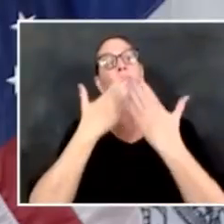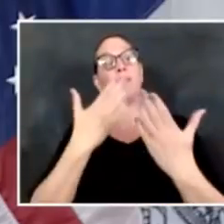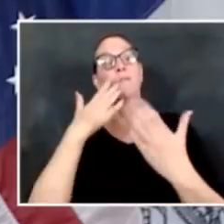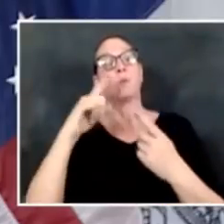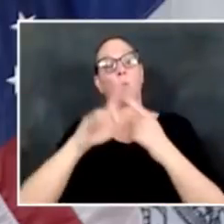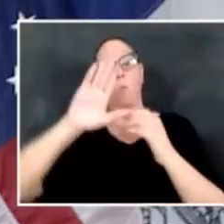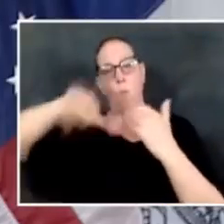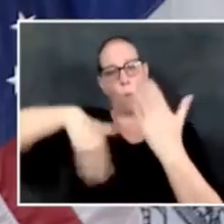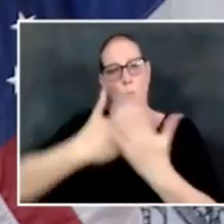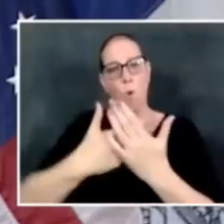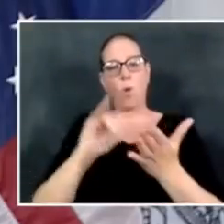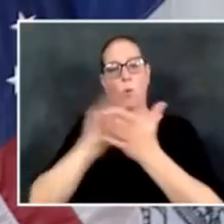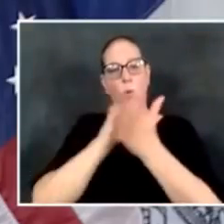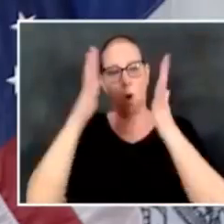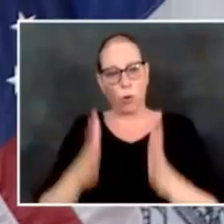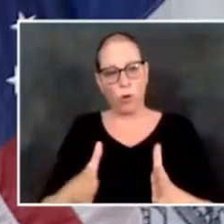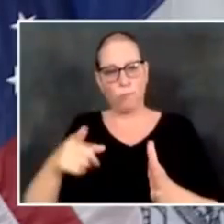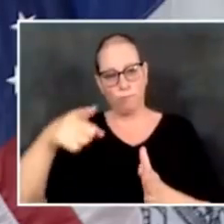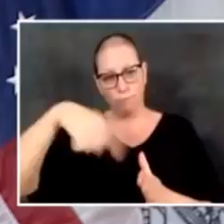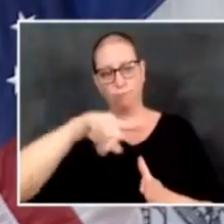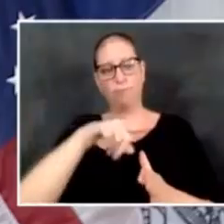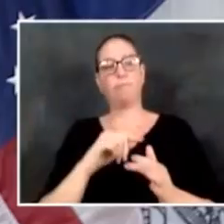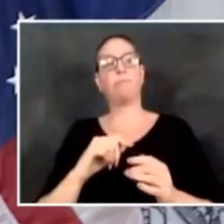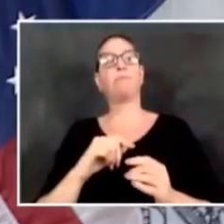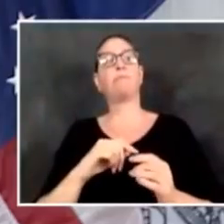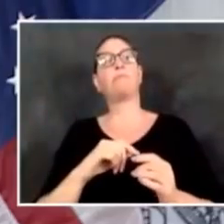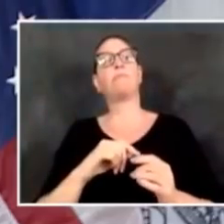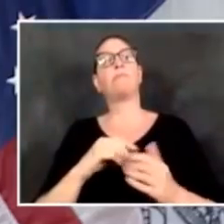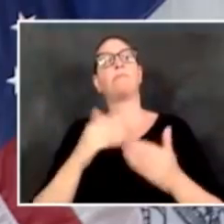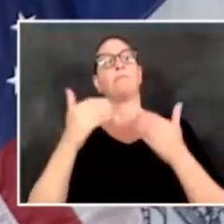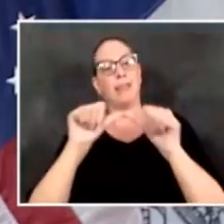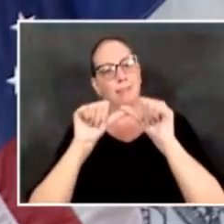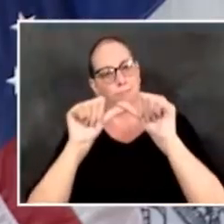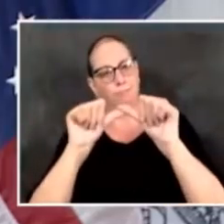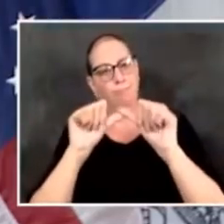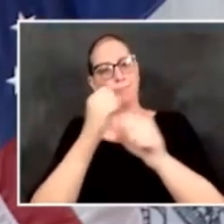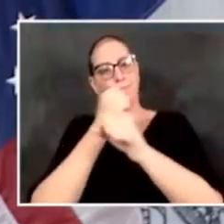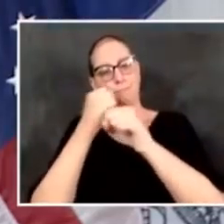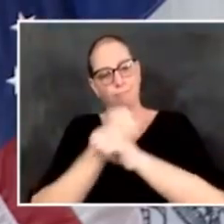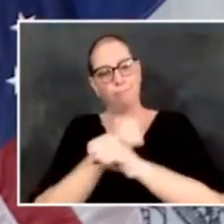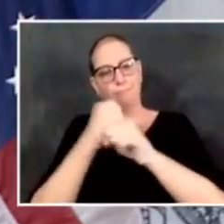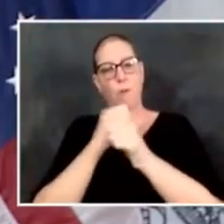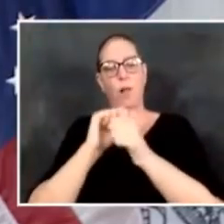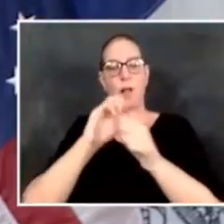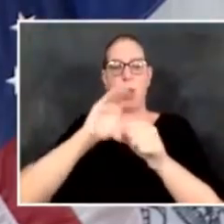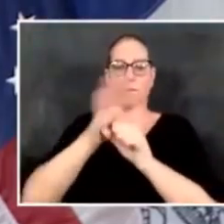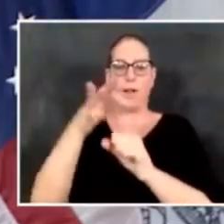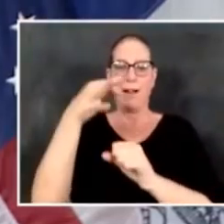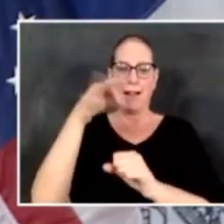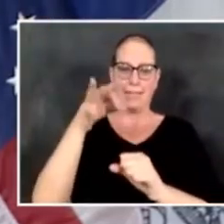this disease. Let's keep fighting, and we can move forward together. Thanks so much.